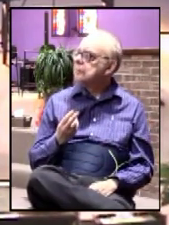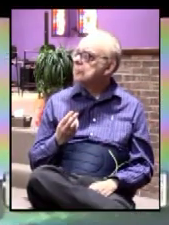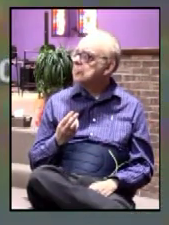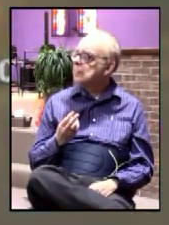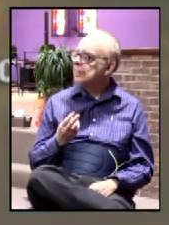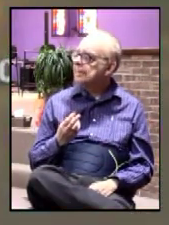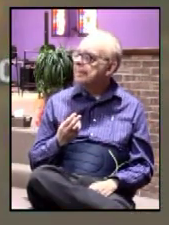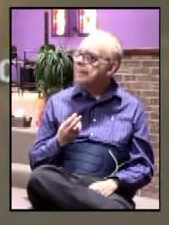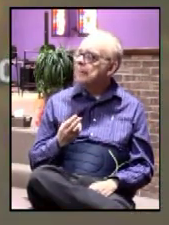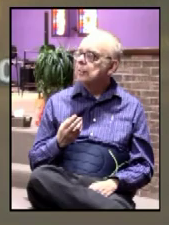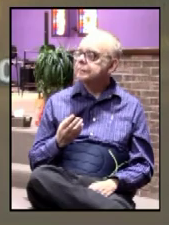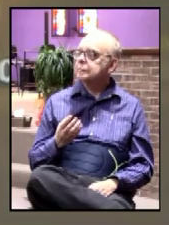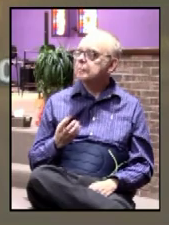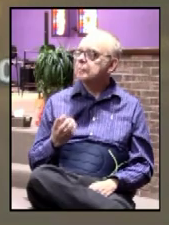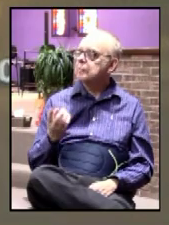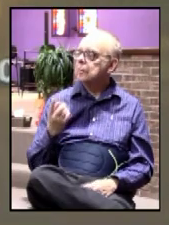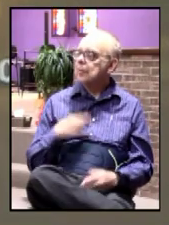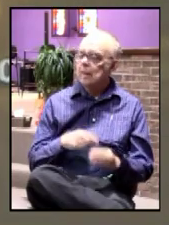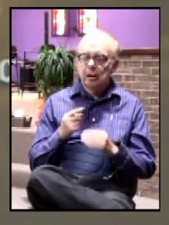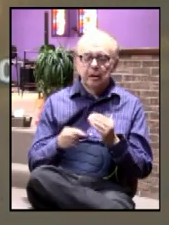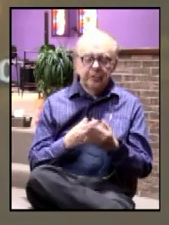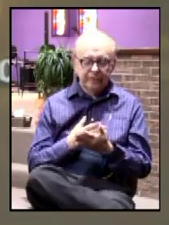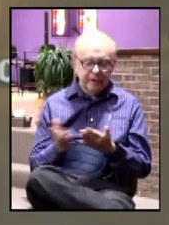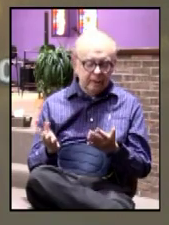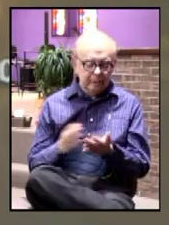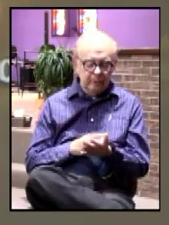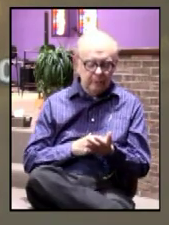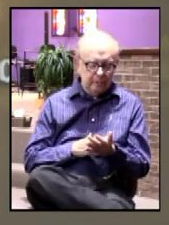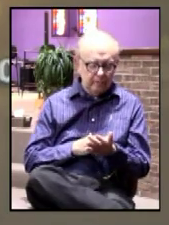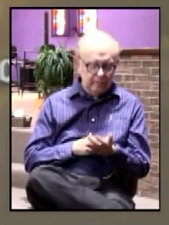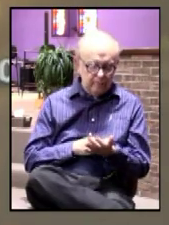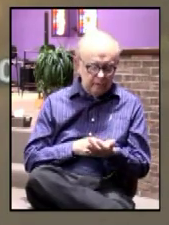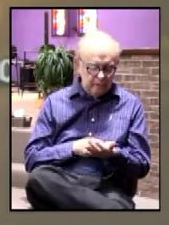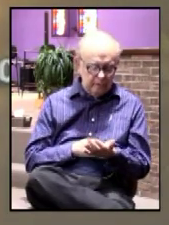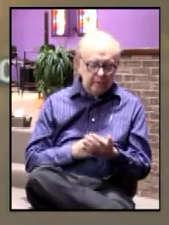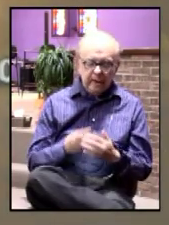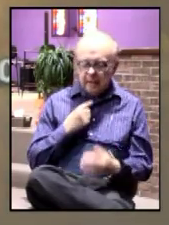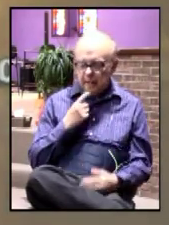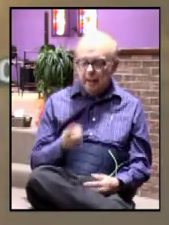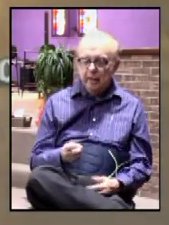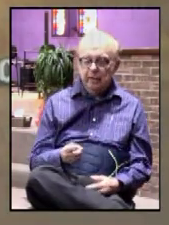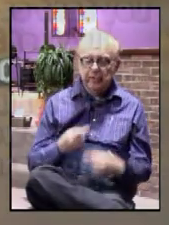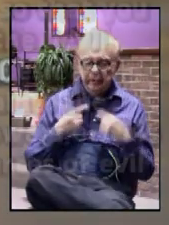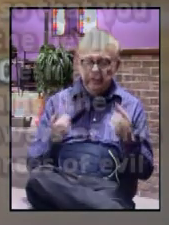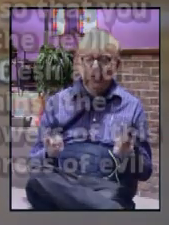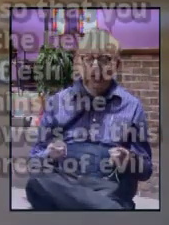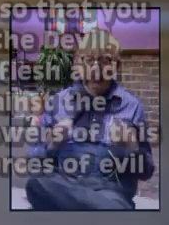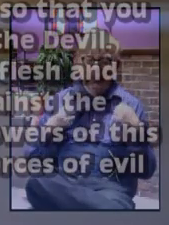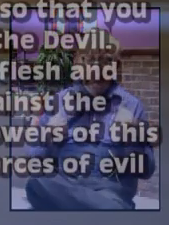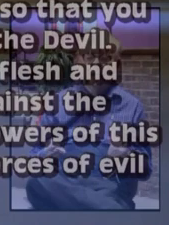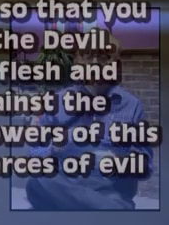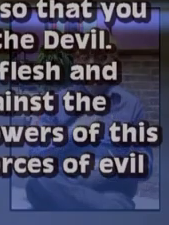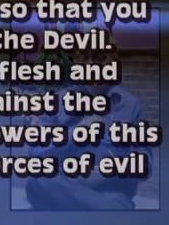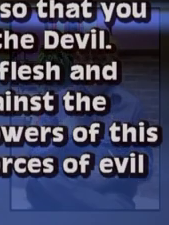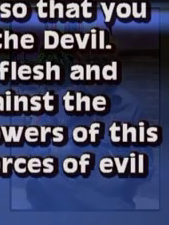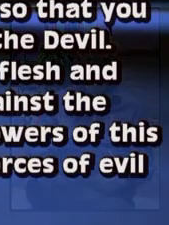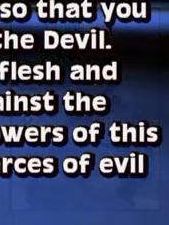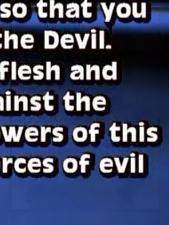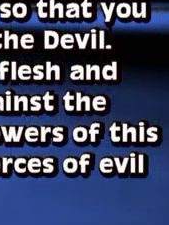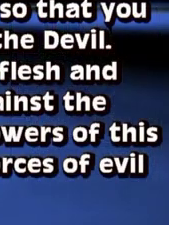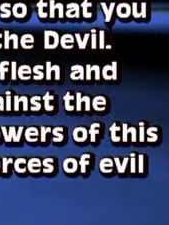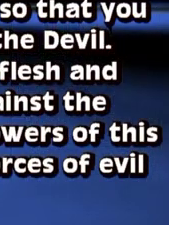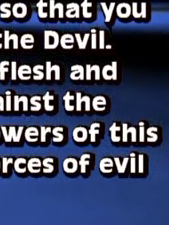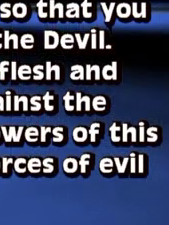Ephesians chapter 6, verses 10 through 12. We're coming to the end of this thing, okay? Here's what he says. Finally, be strengthened by the Lord and by